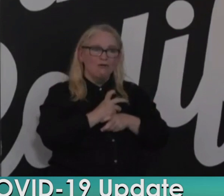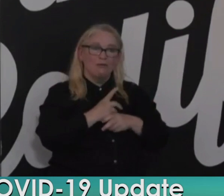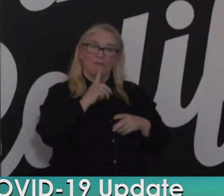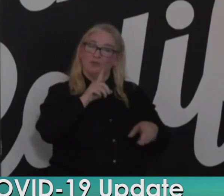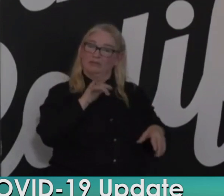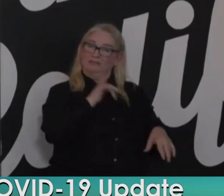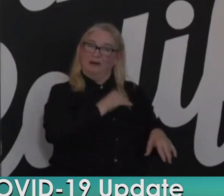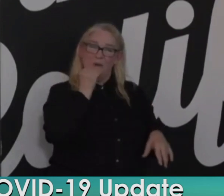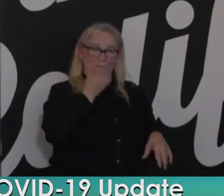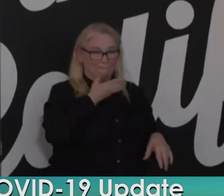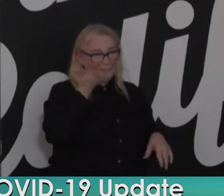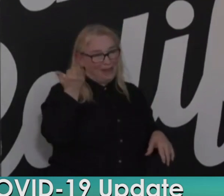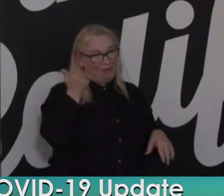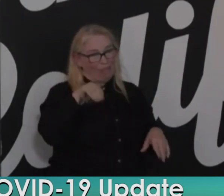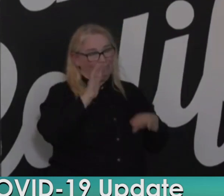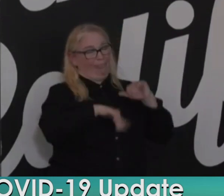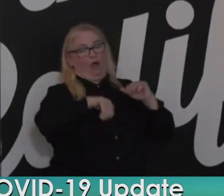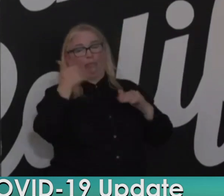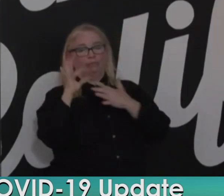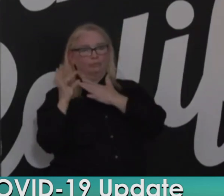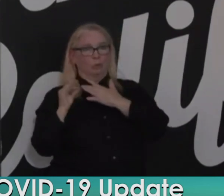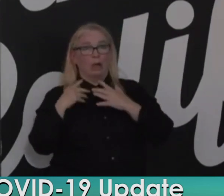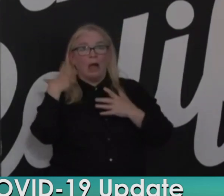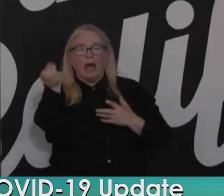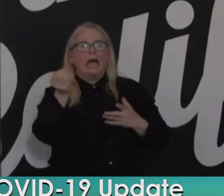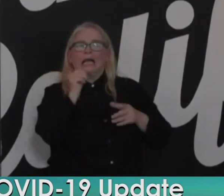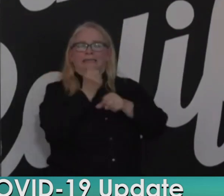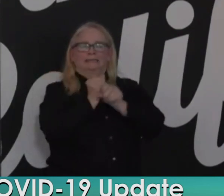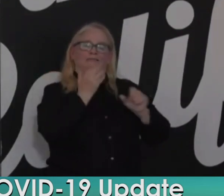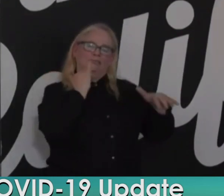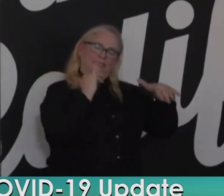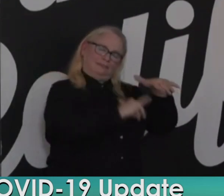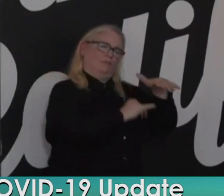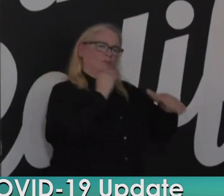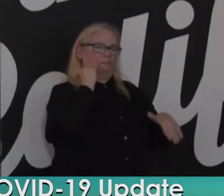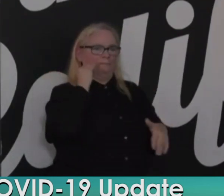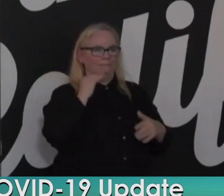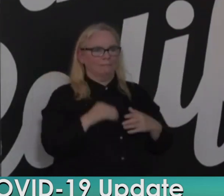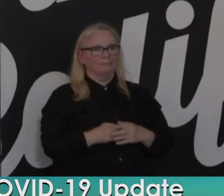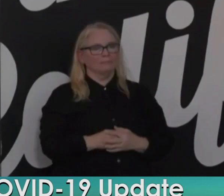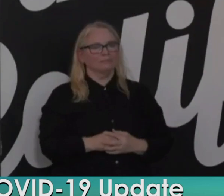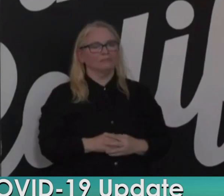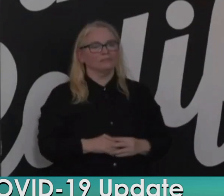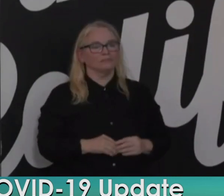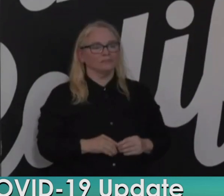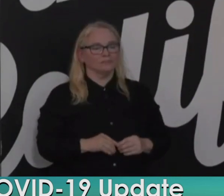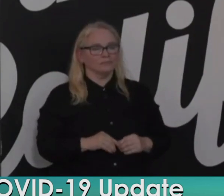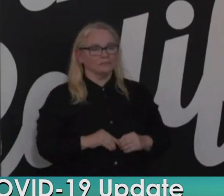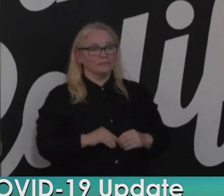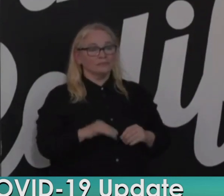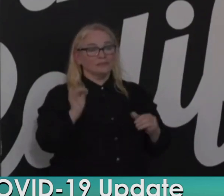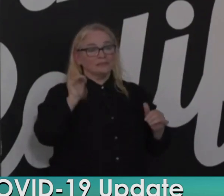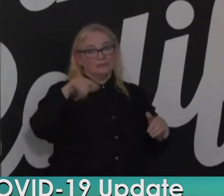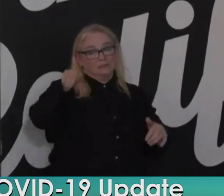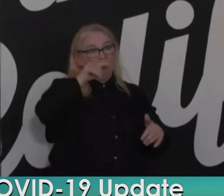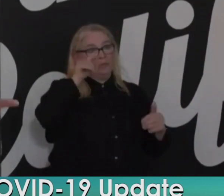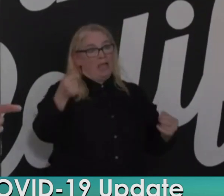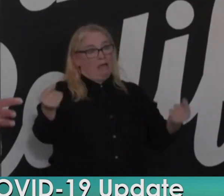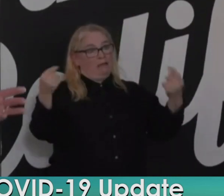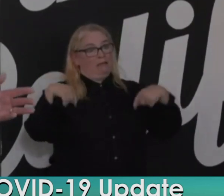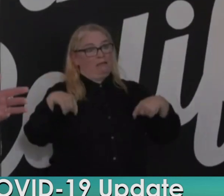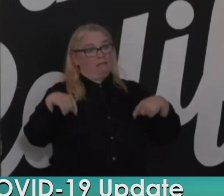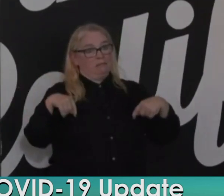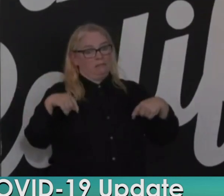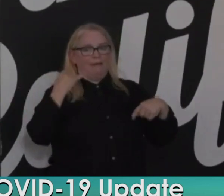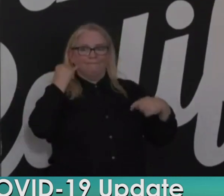to shop at Rashawn and Maritza Davis's Display California store, but to have